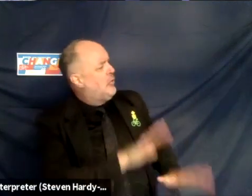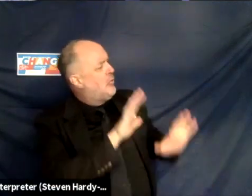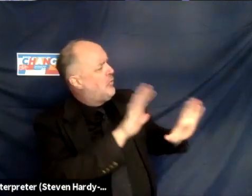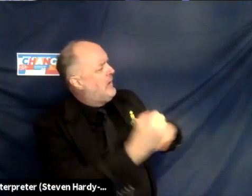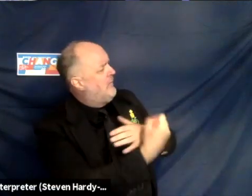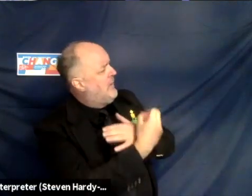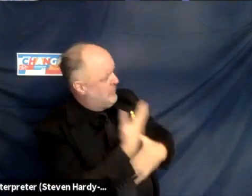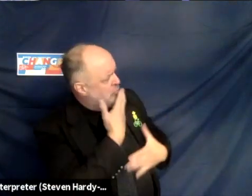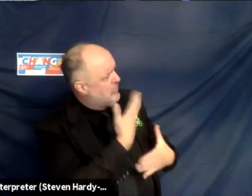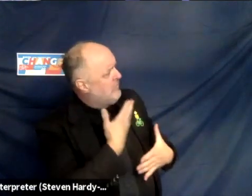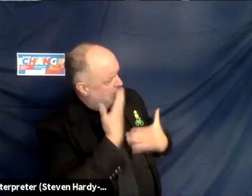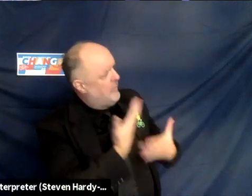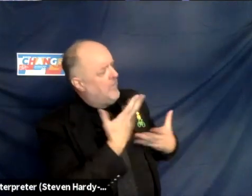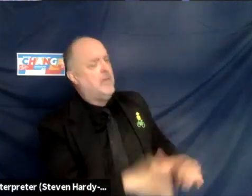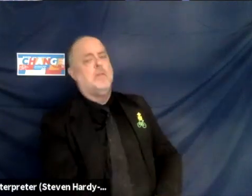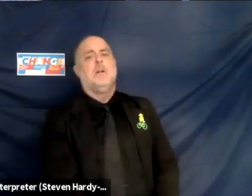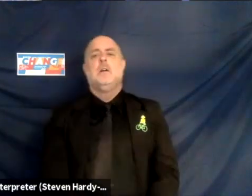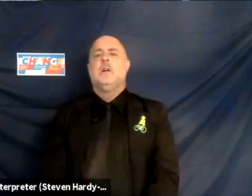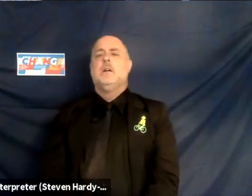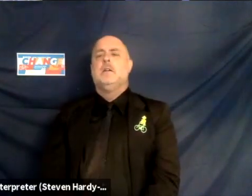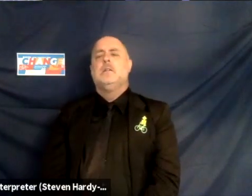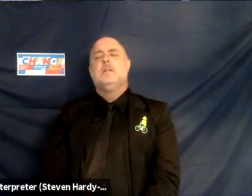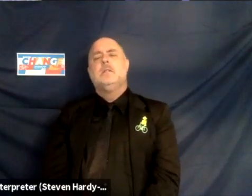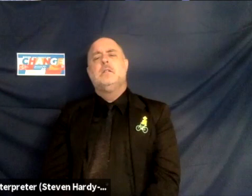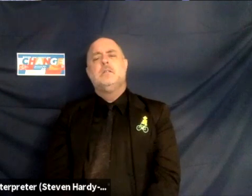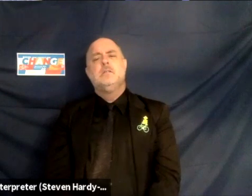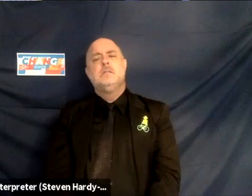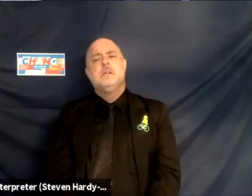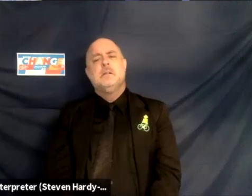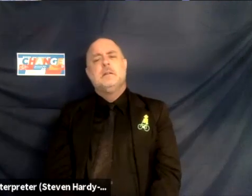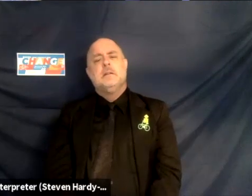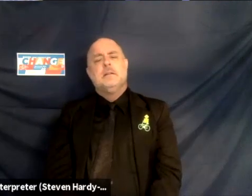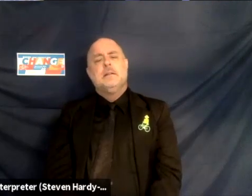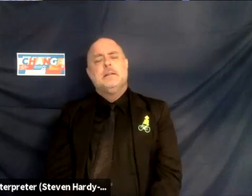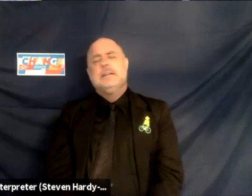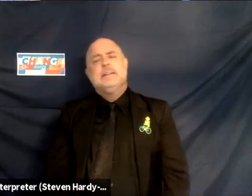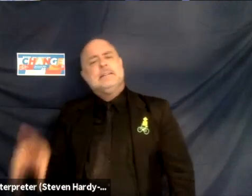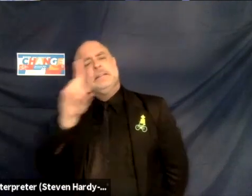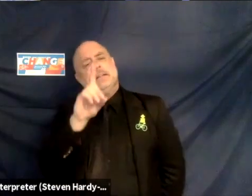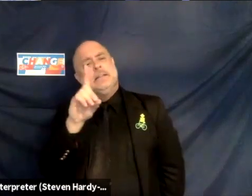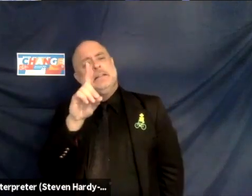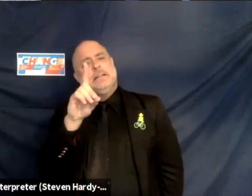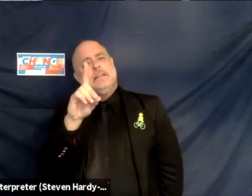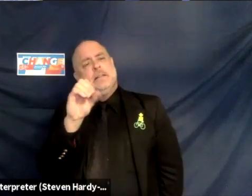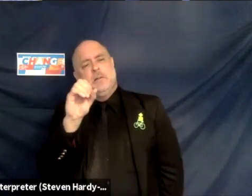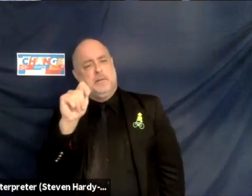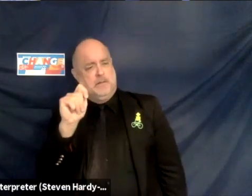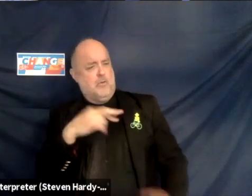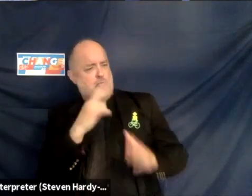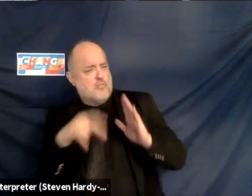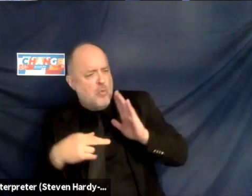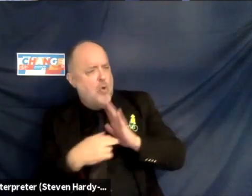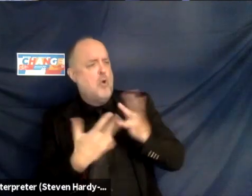you. The role of the DOT in this sort of to build safe networks for everyone, it's going to take integrating